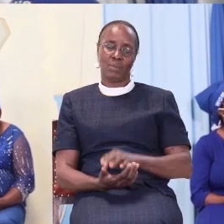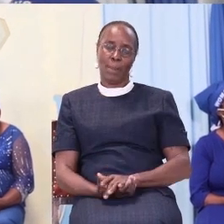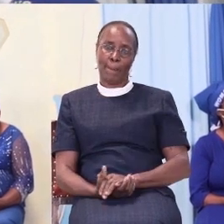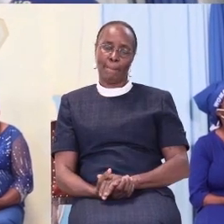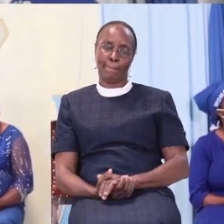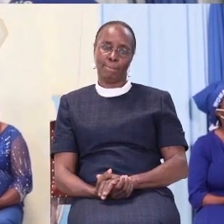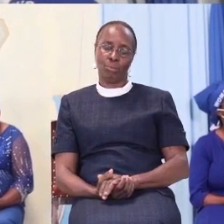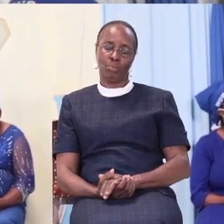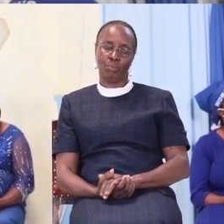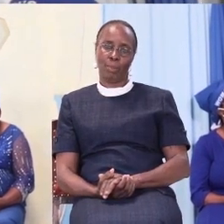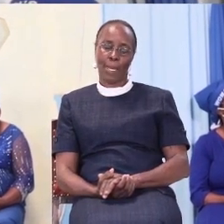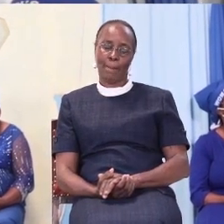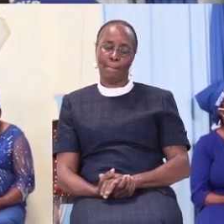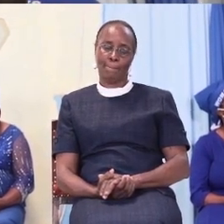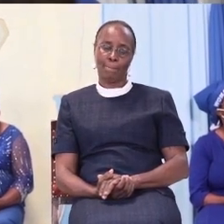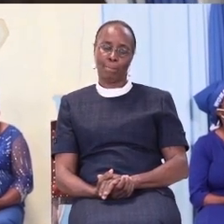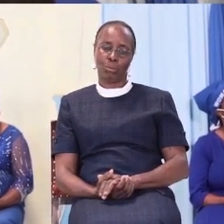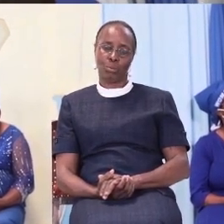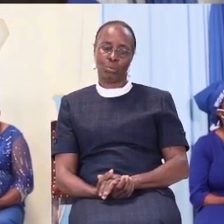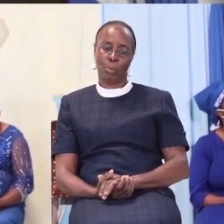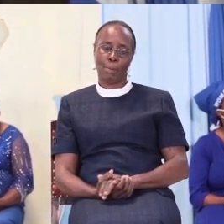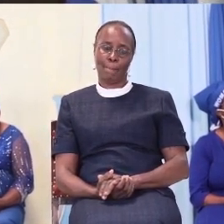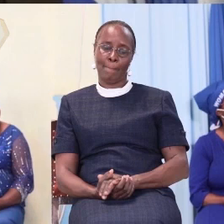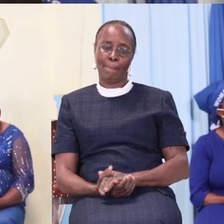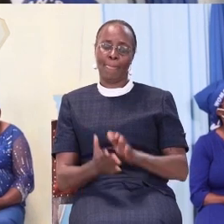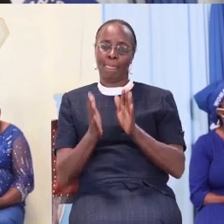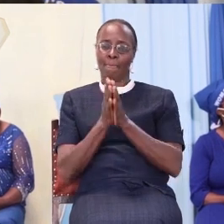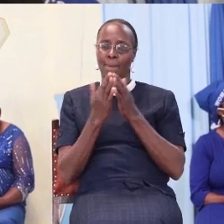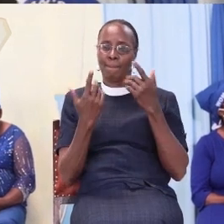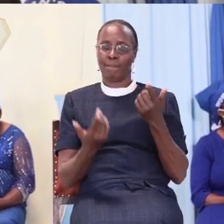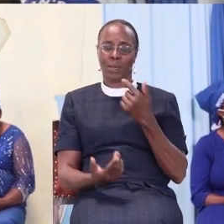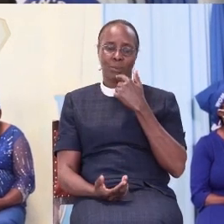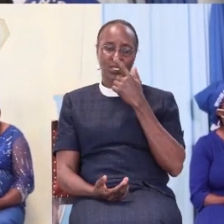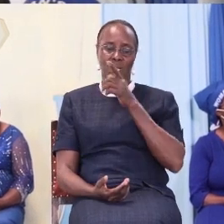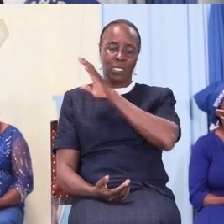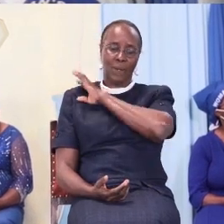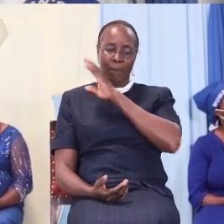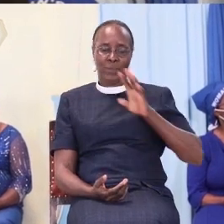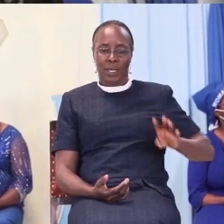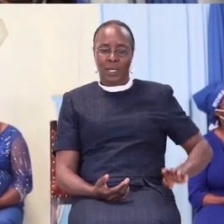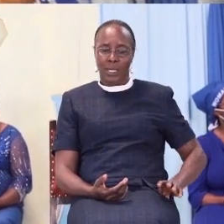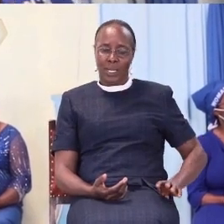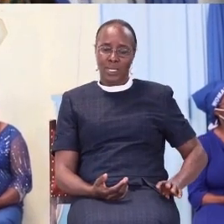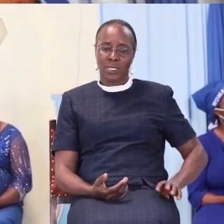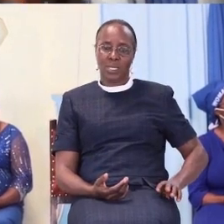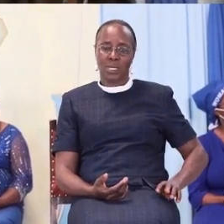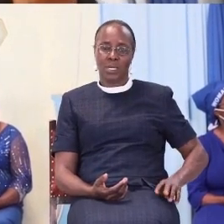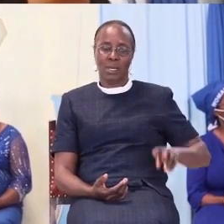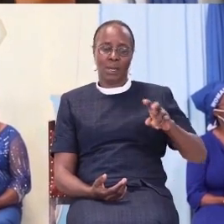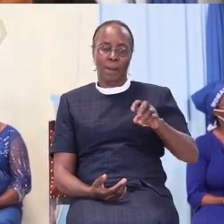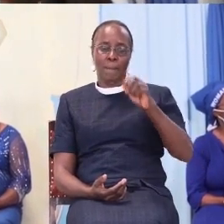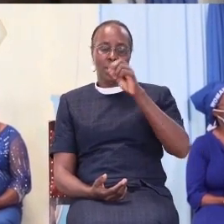chapter 5 and verse 21 that Christ took our sins and he became